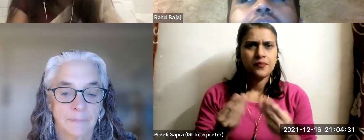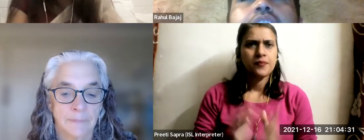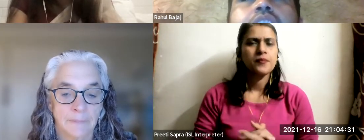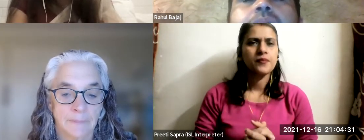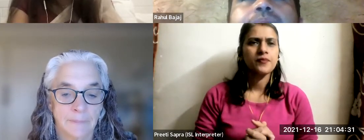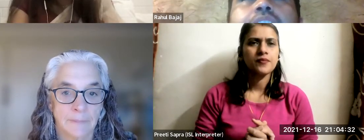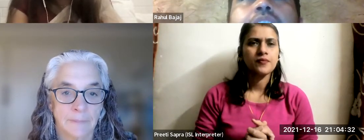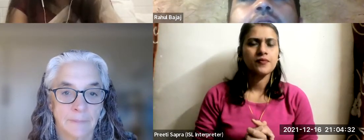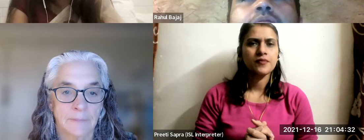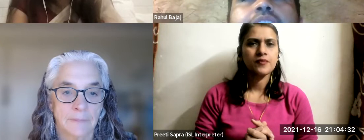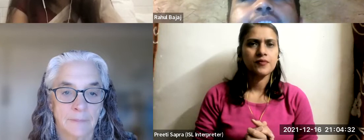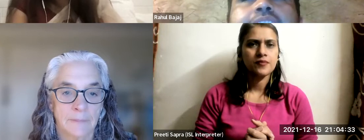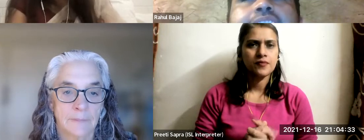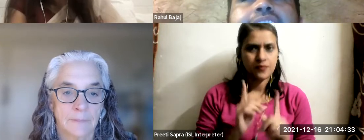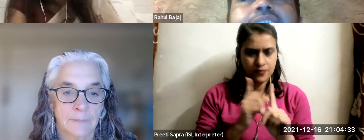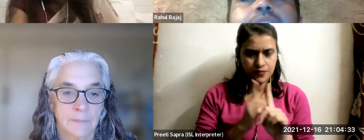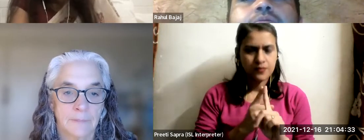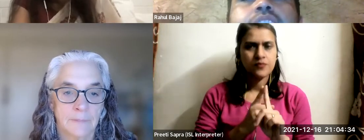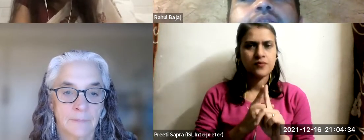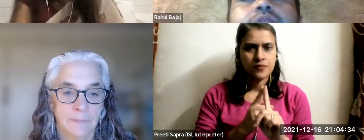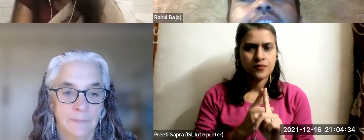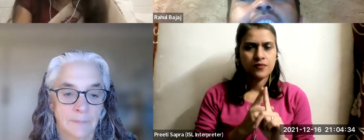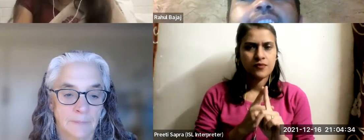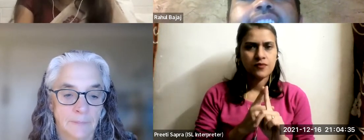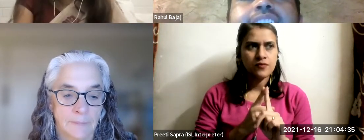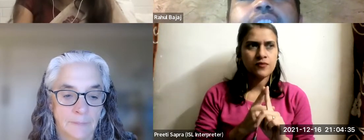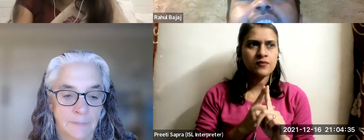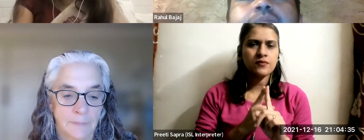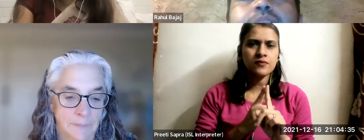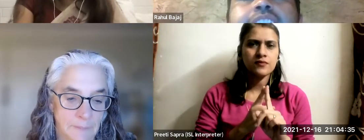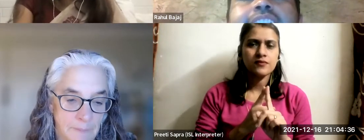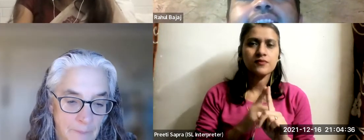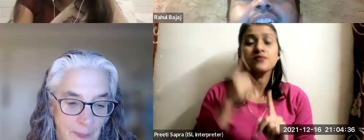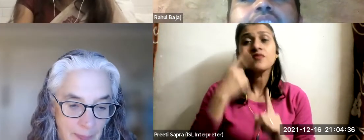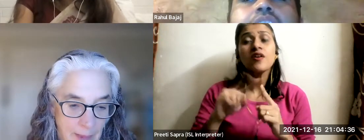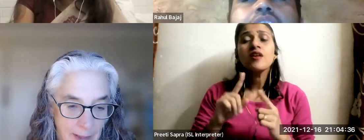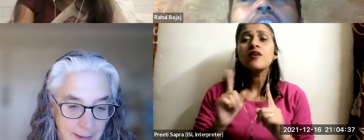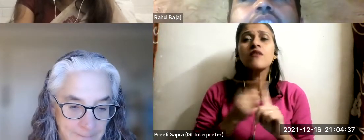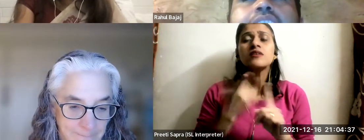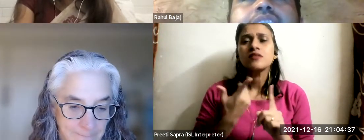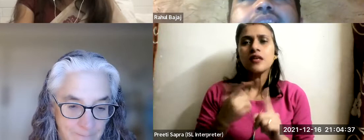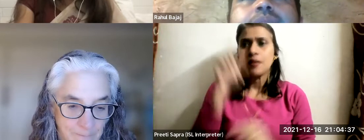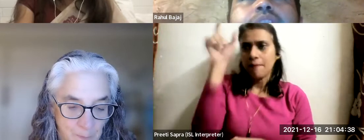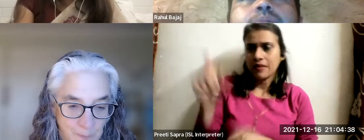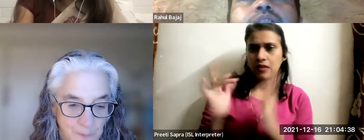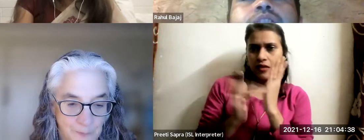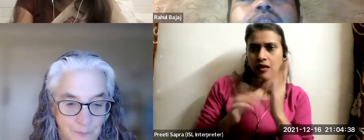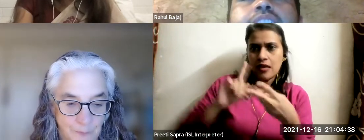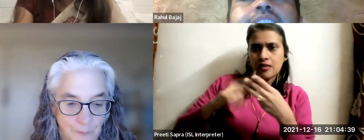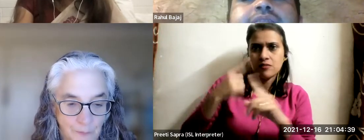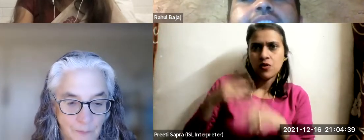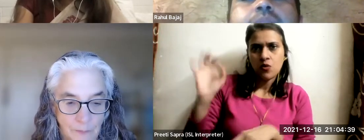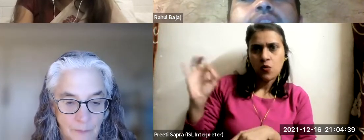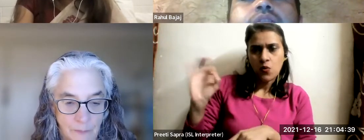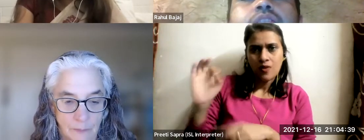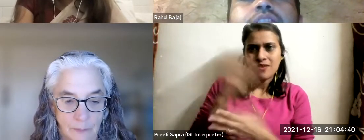on how, as someone who doesn't really have technical expertise as a disabled person,